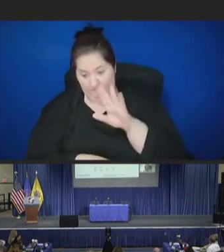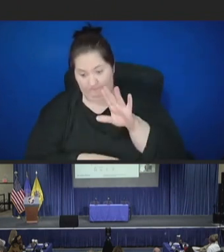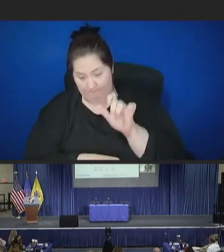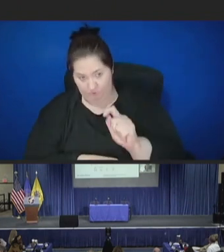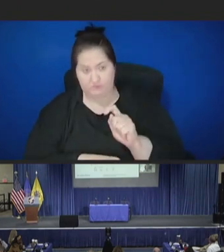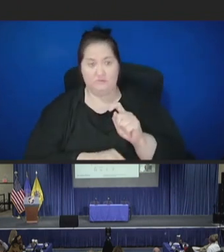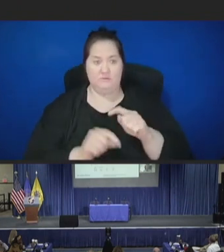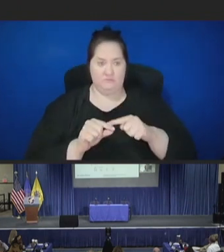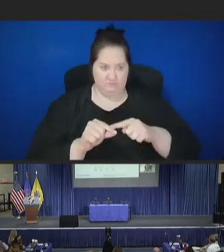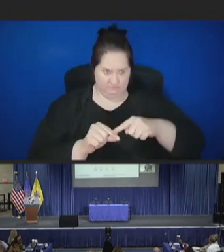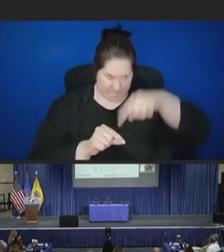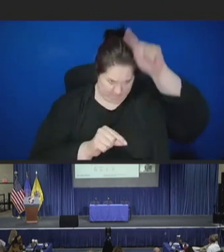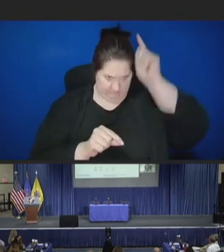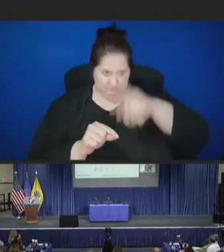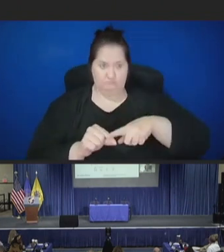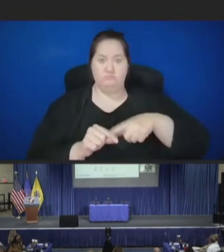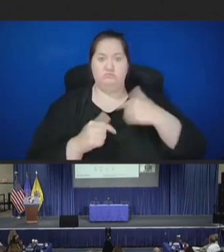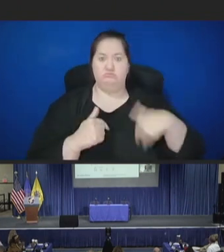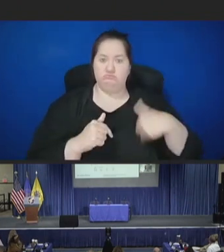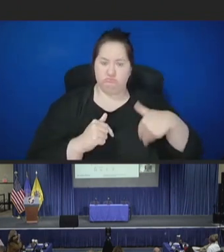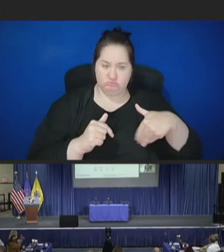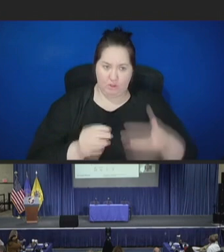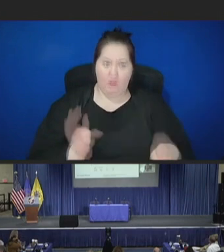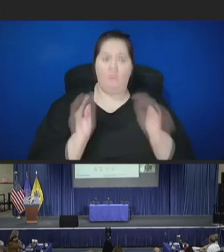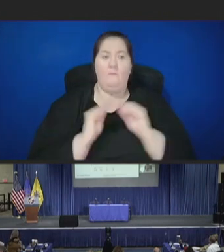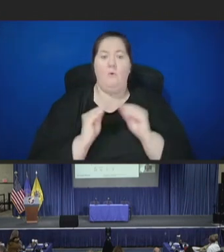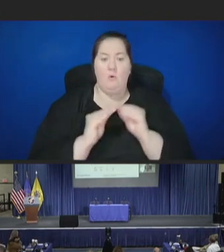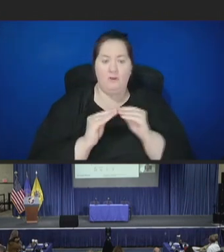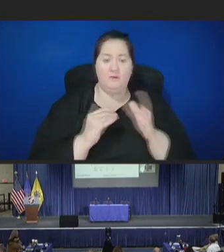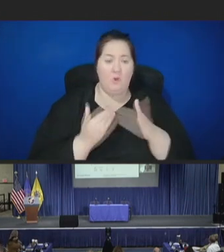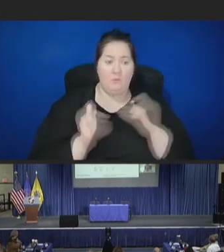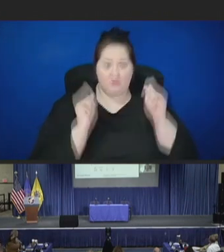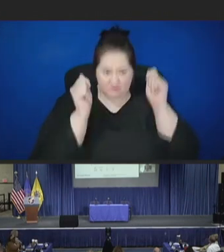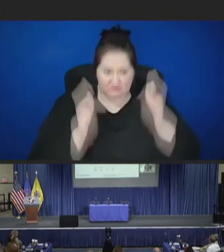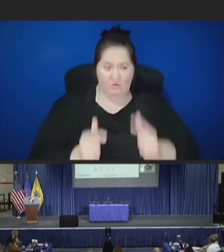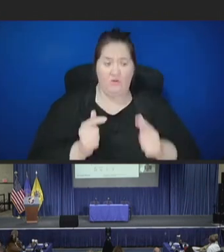then you get 10E8 class B cells in almost all animals.